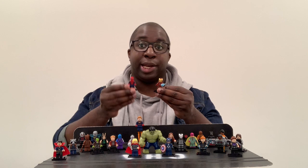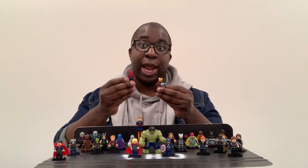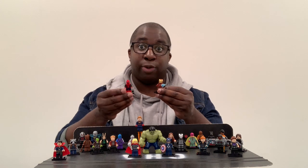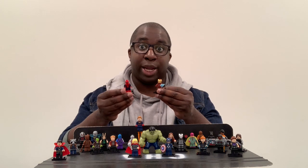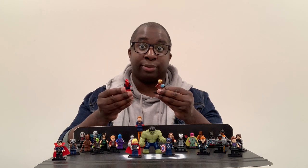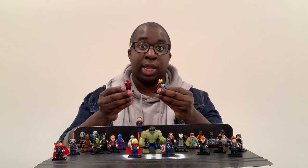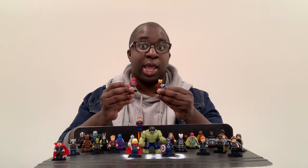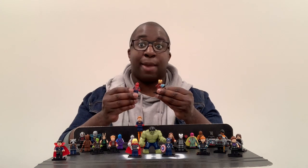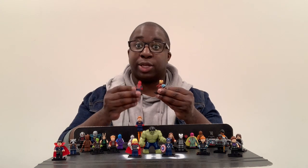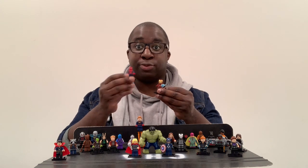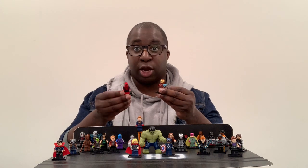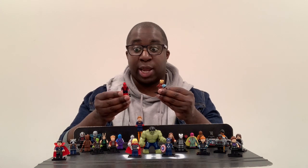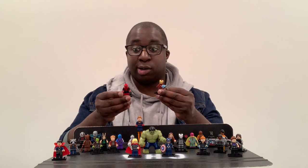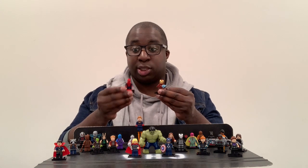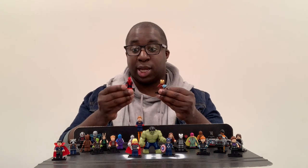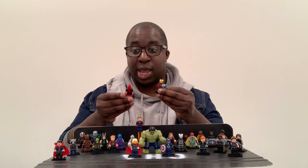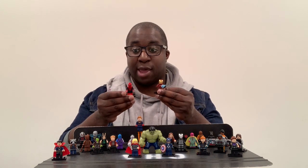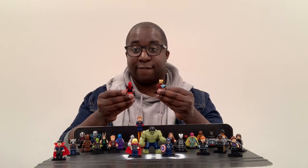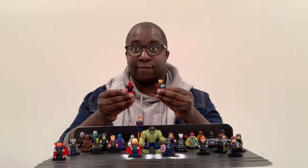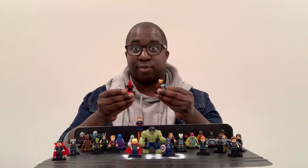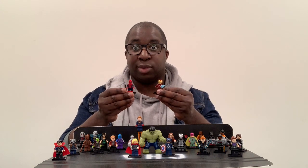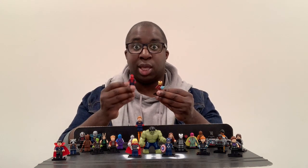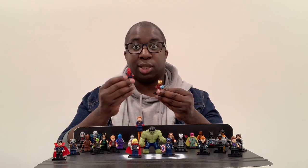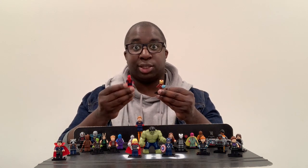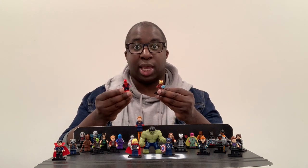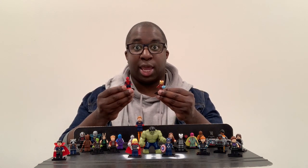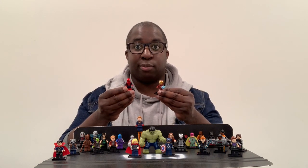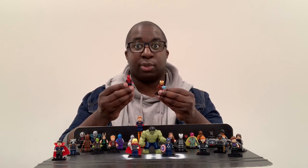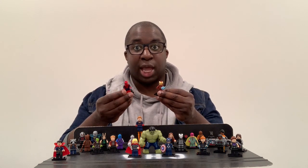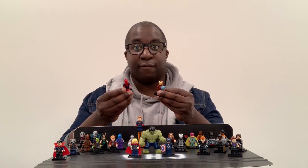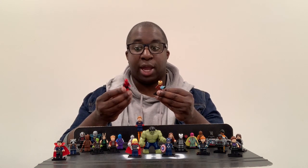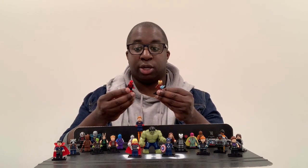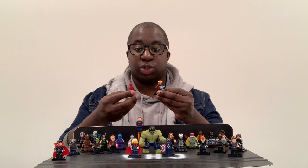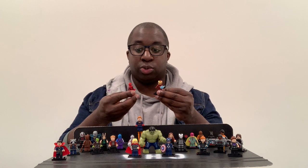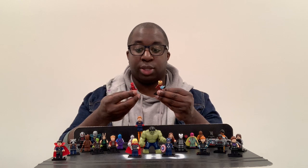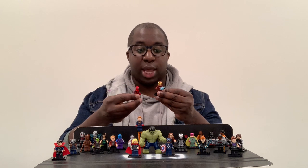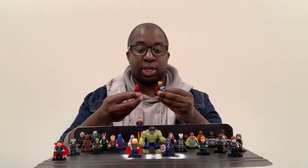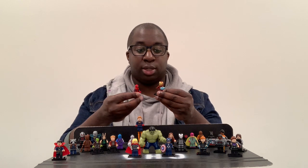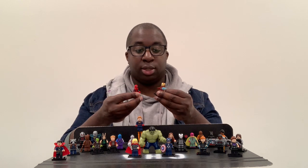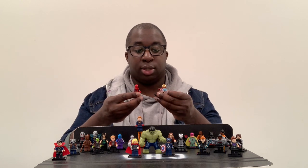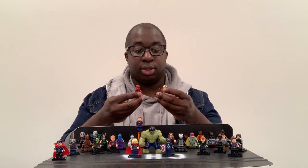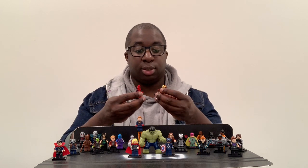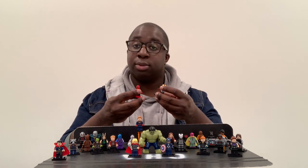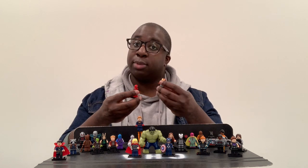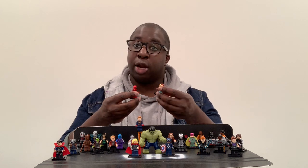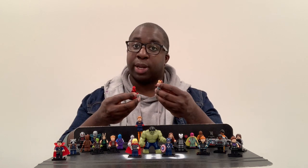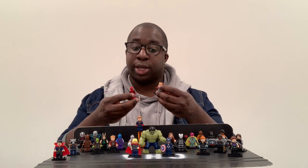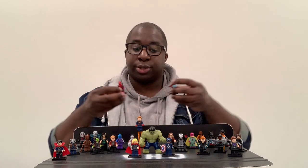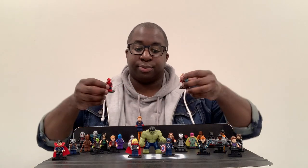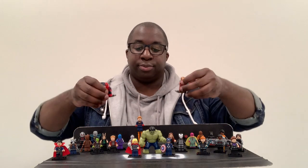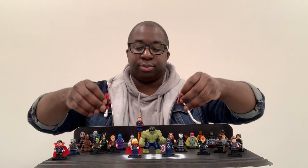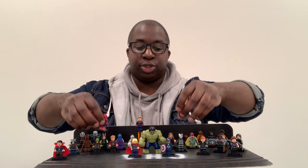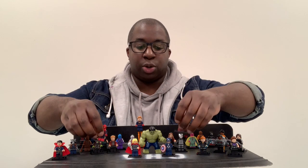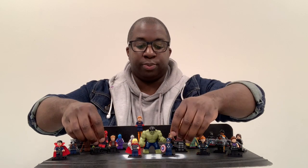does, and Spider-Man does not have the same kind of iron suit that Iron Man